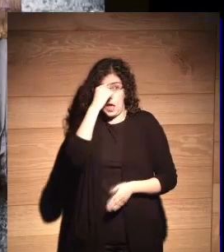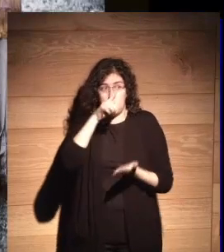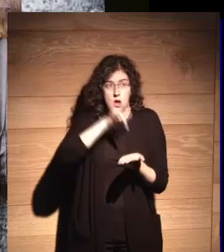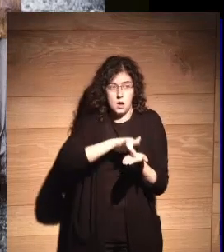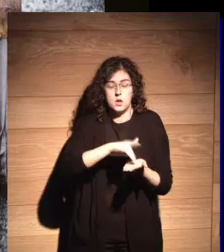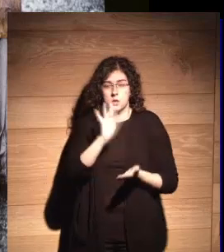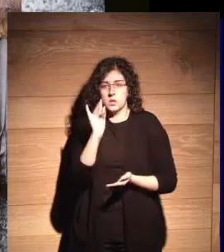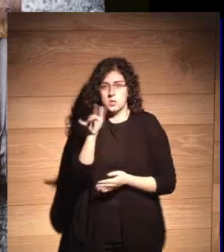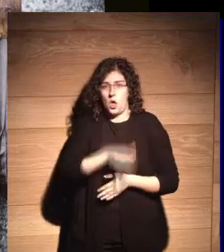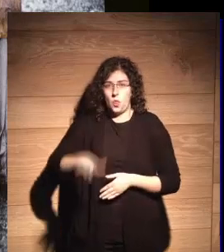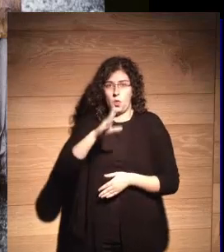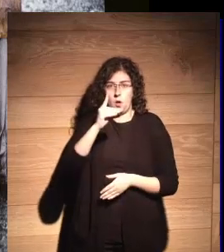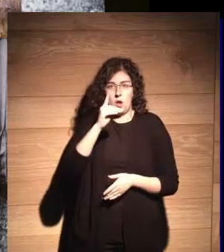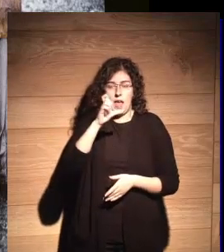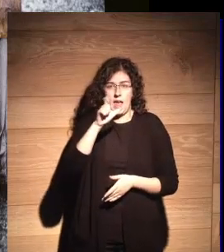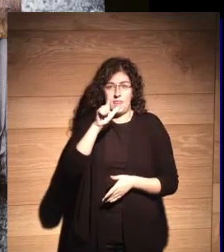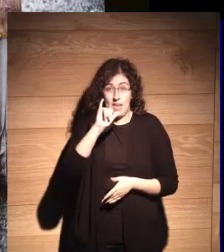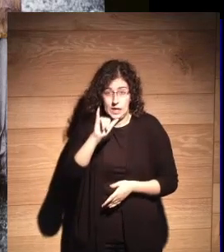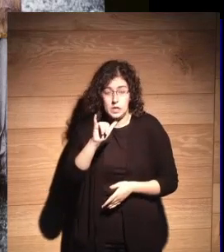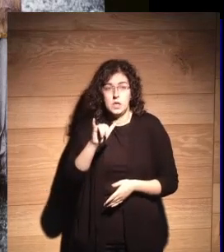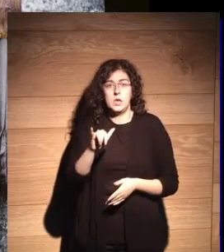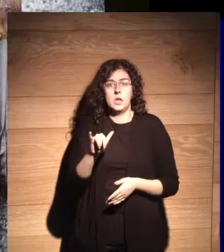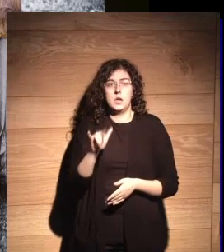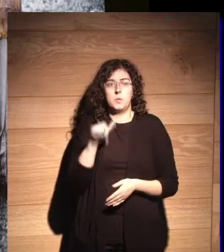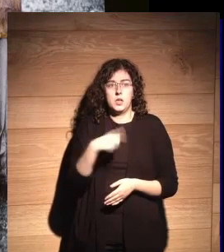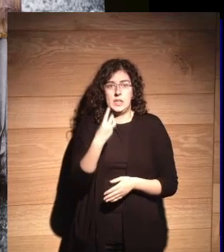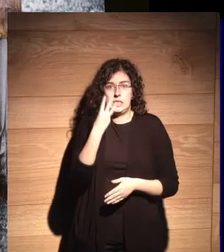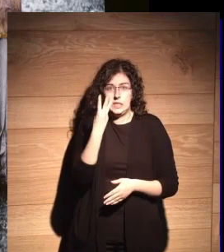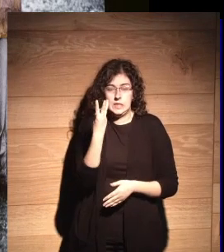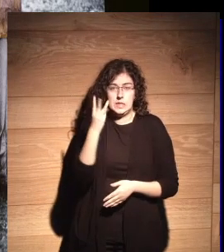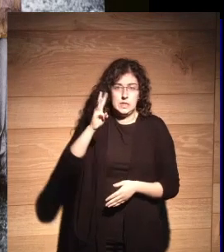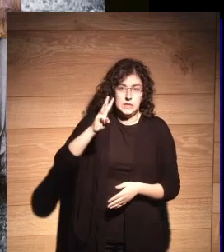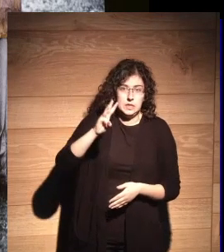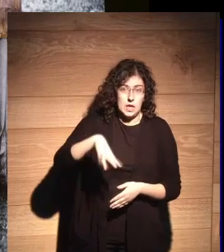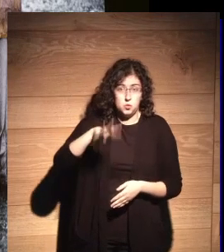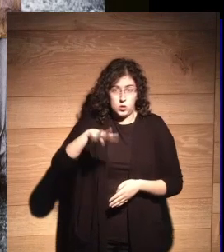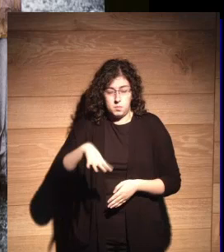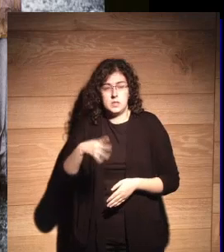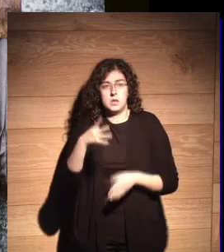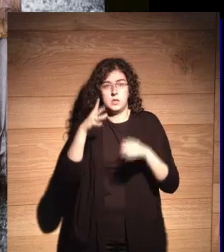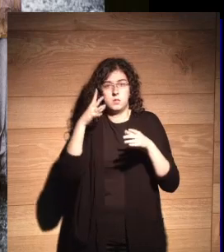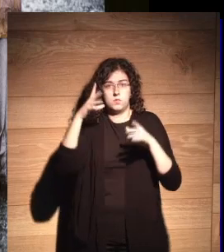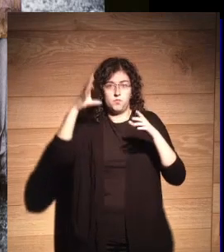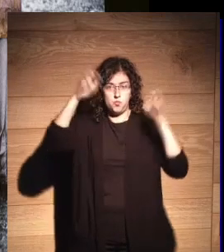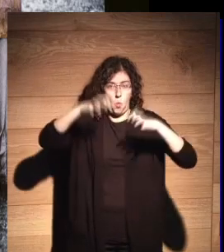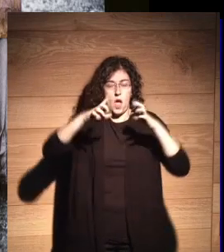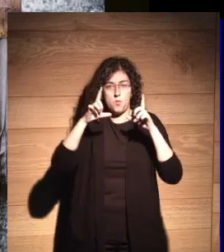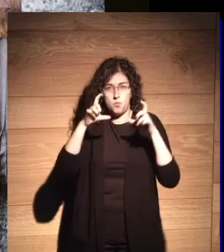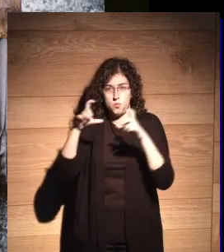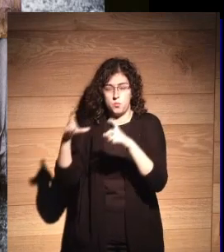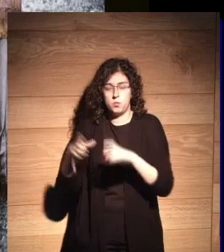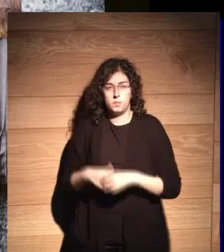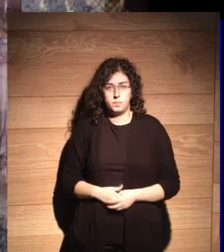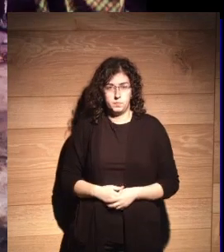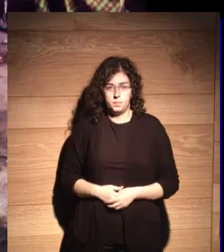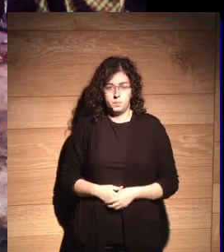So I spent, again, another 3 or 4 months photographing the rain, you know,